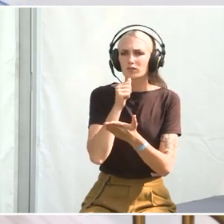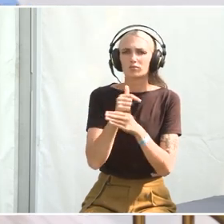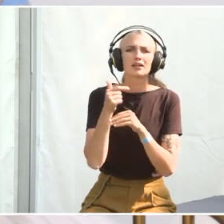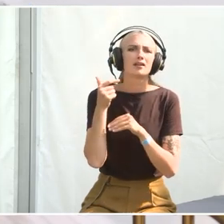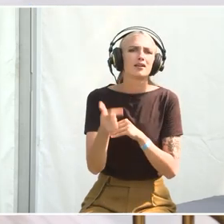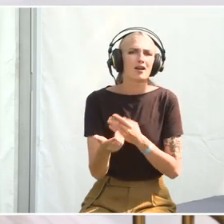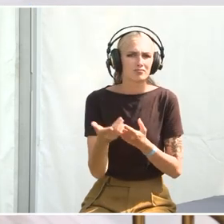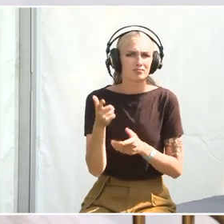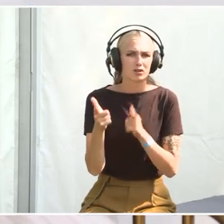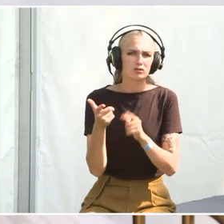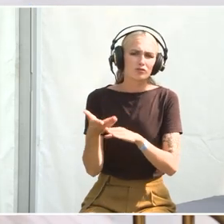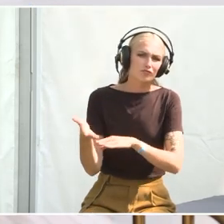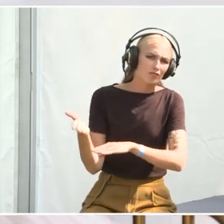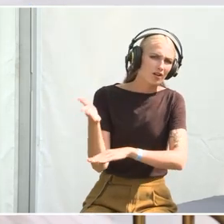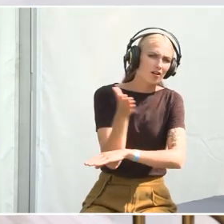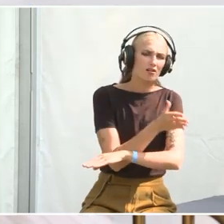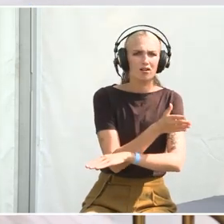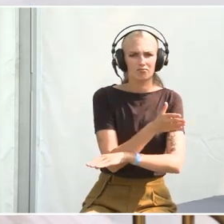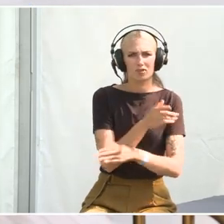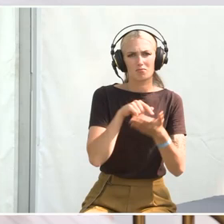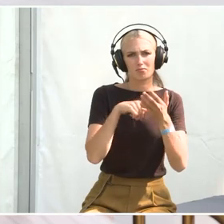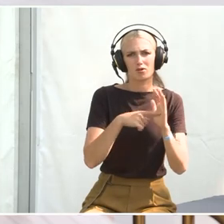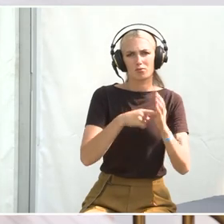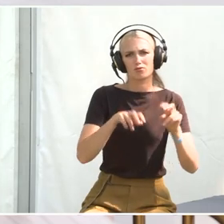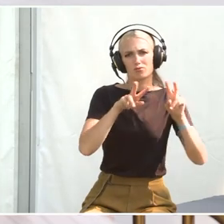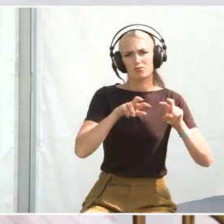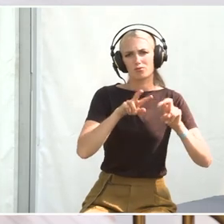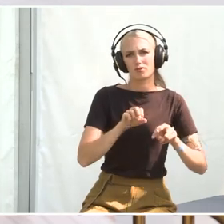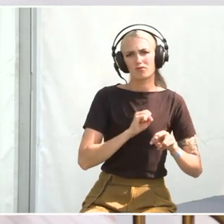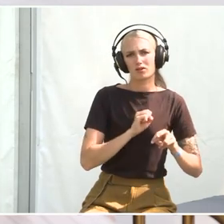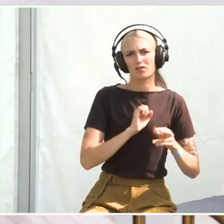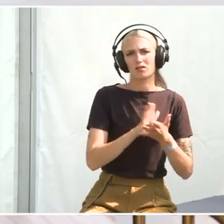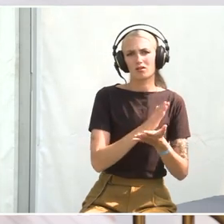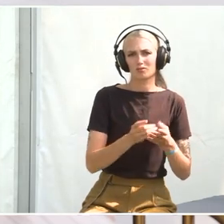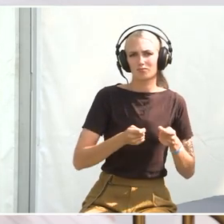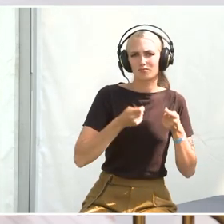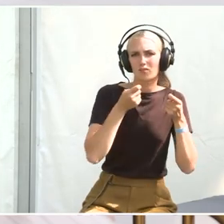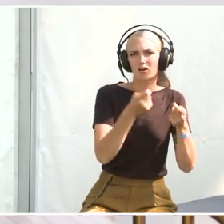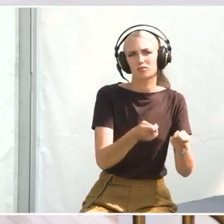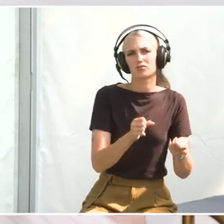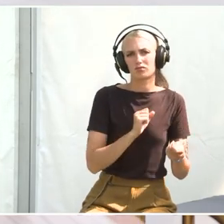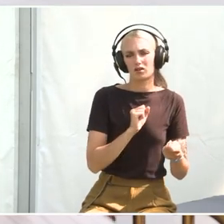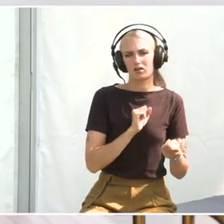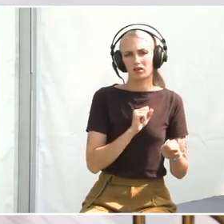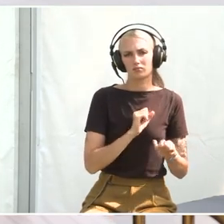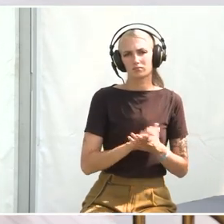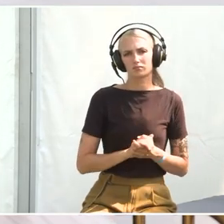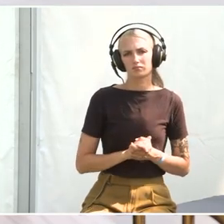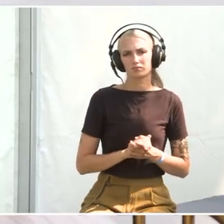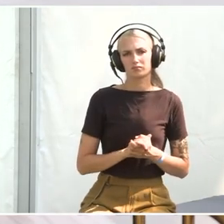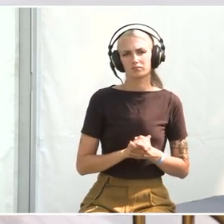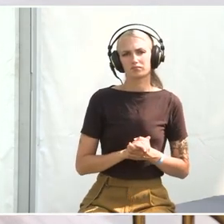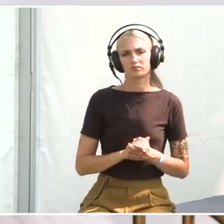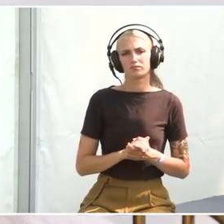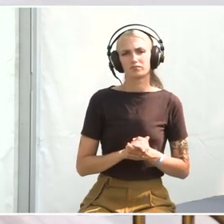been addressed, or the causes were much earlier, and there was help possible much earlier. And as